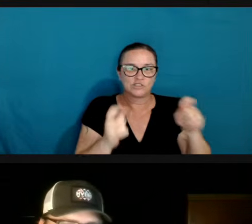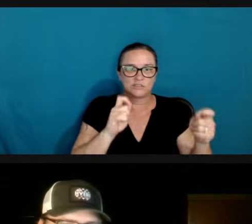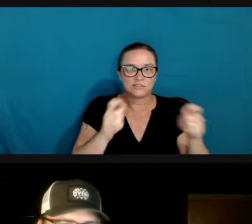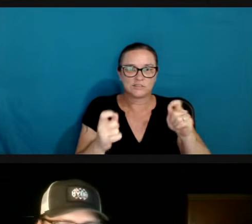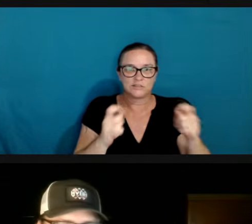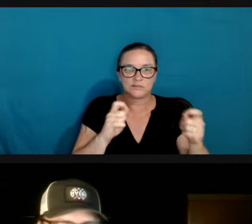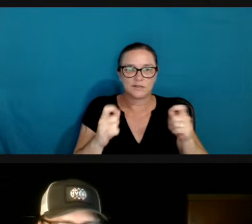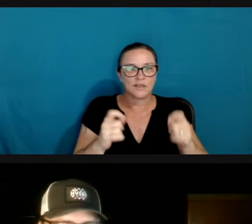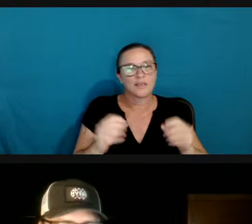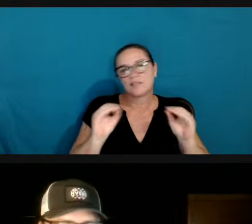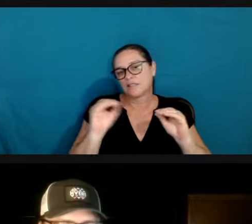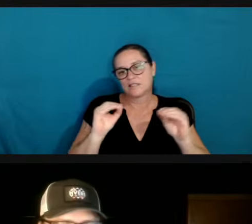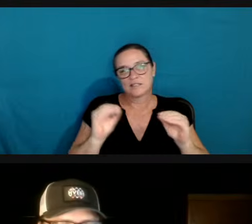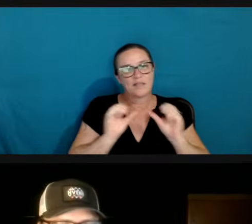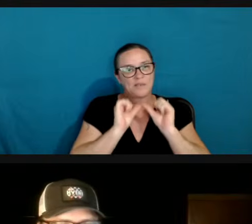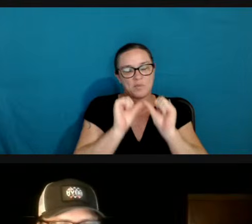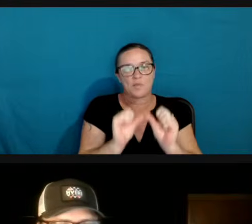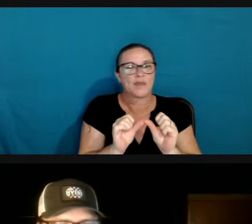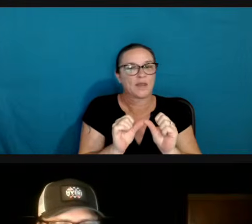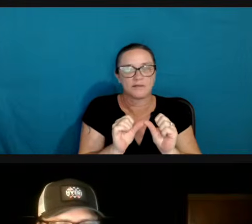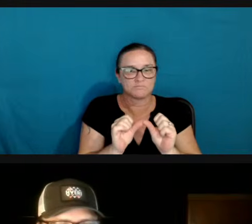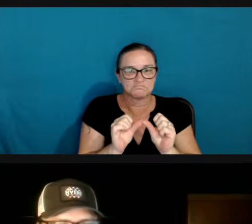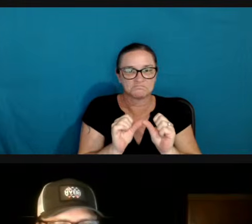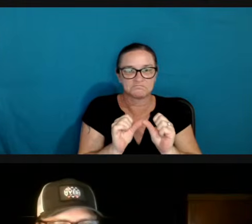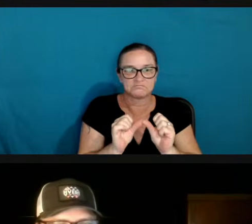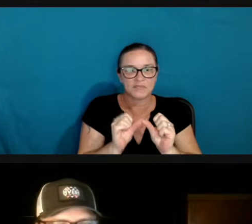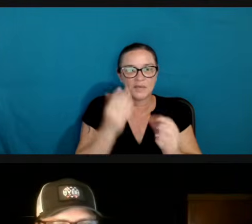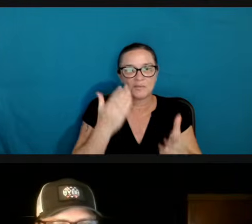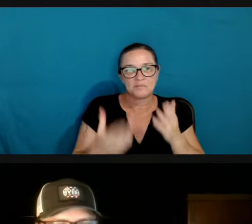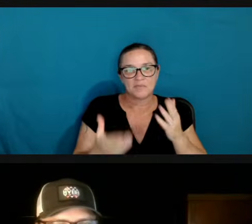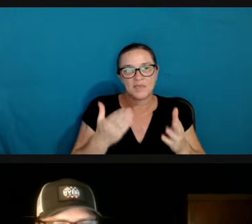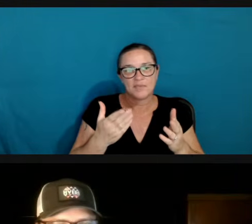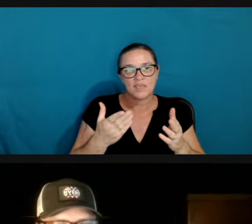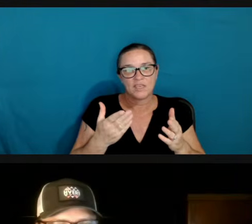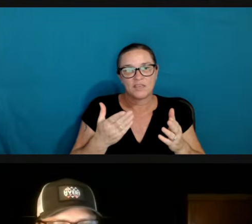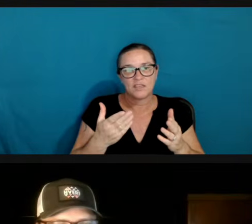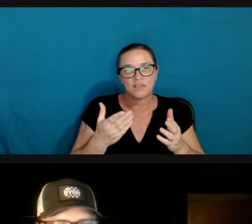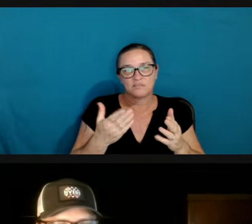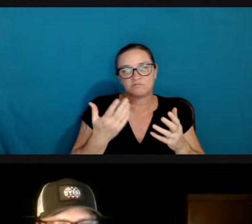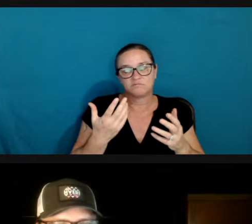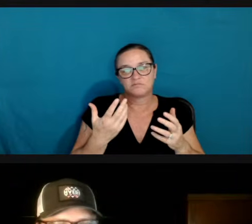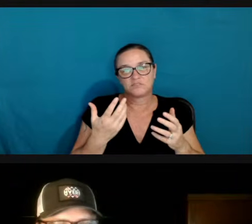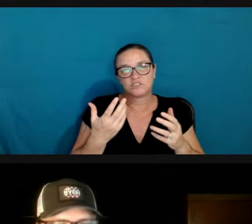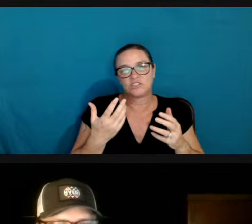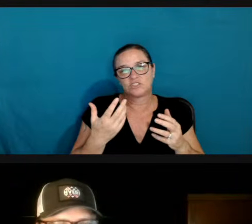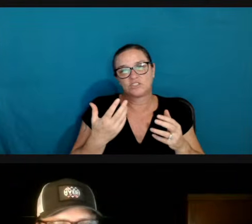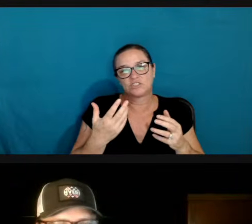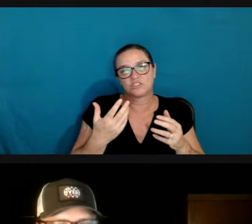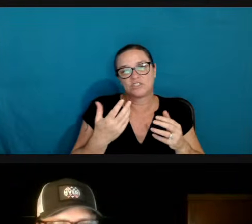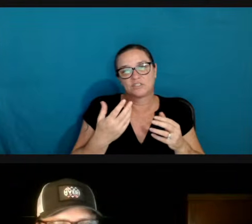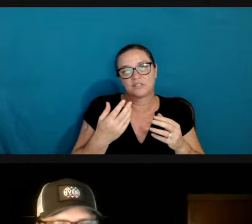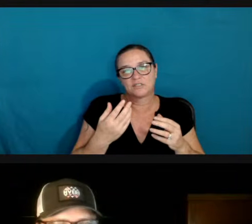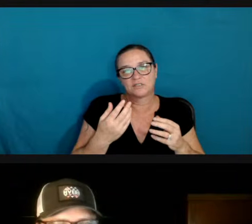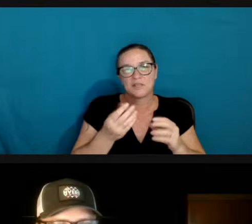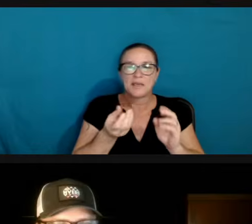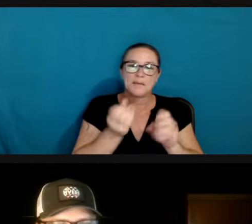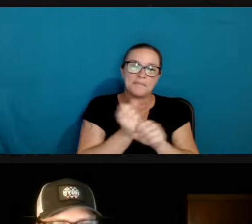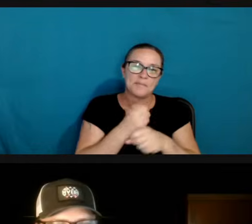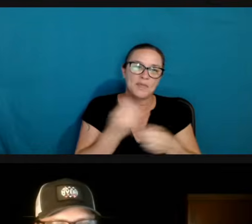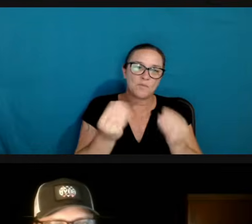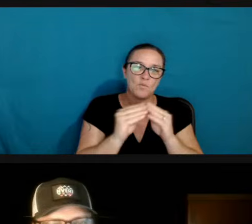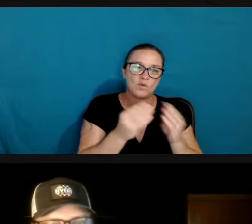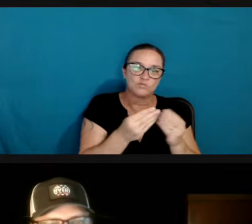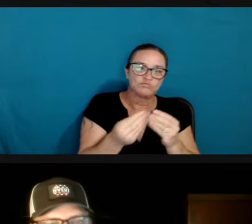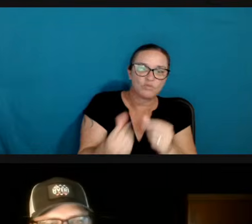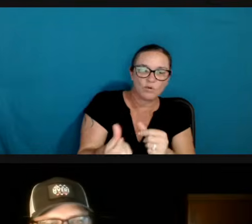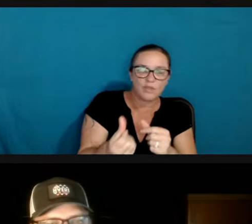that's nothing permanent or long term. It's just maybe possibly even lubricating those fault lines in a way where the earth doesn't have to release